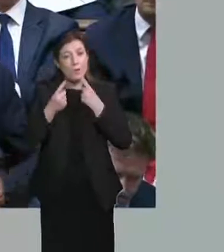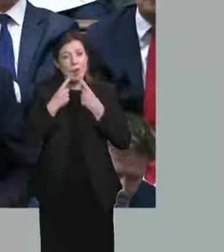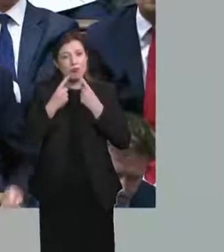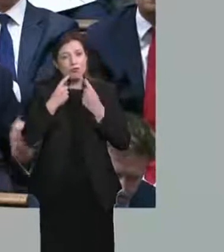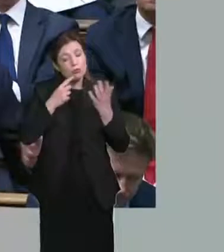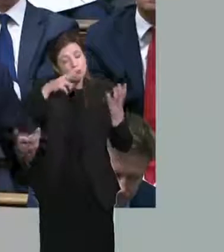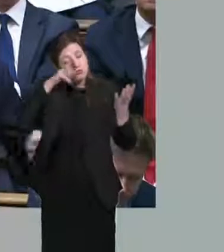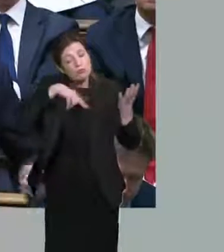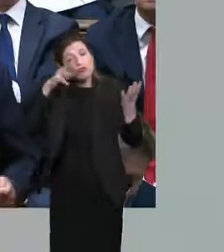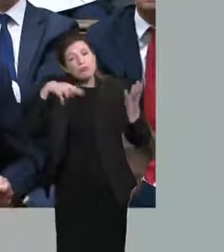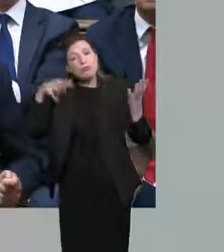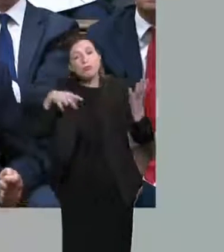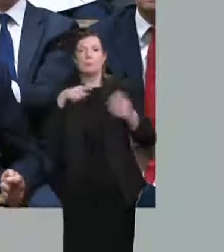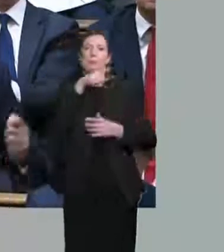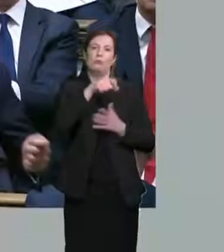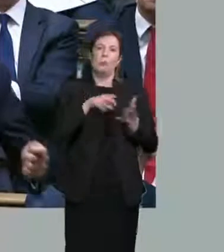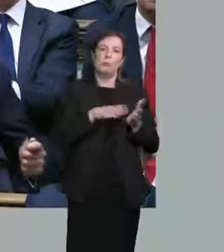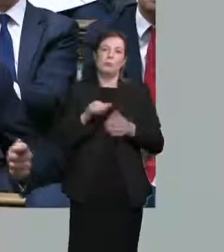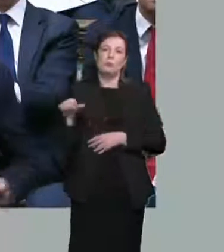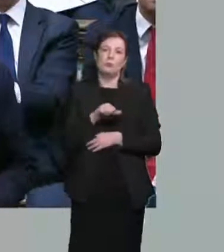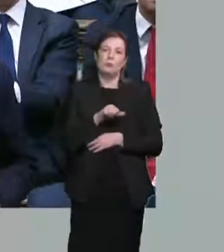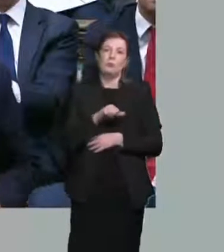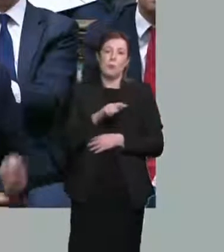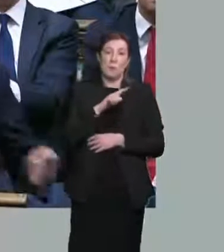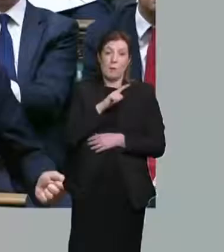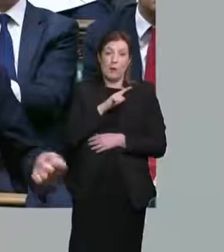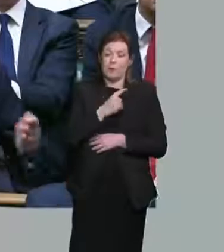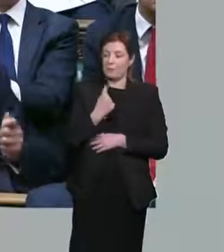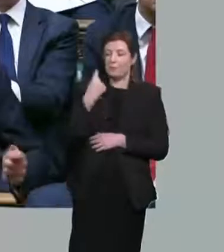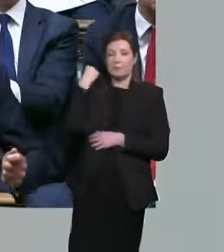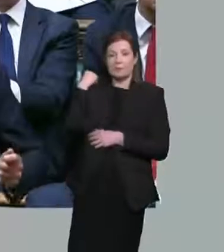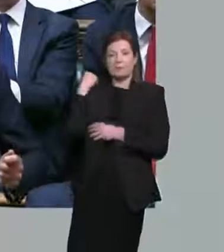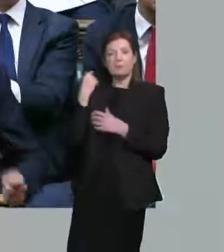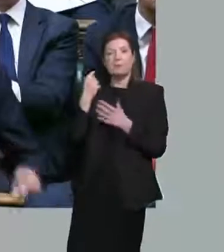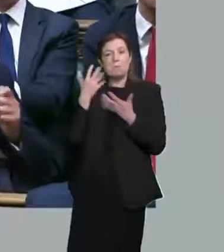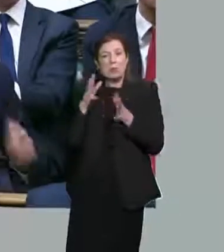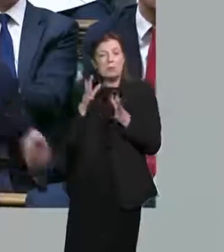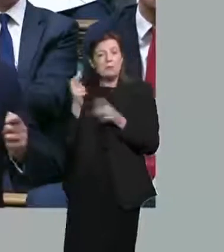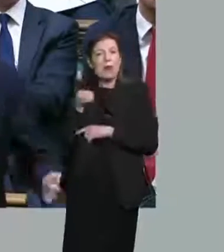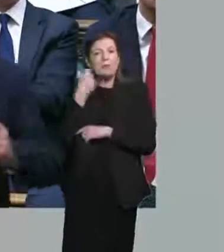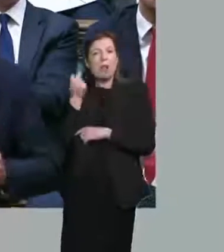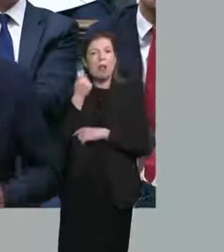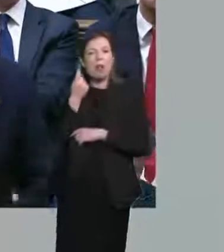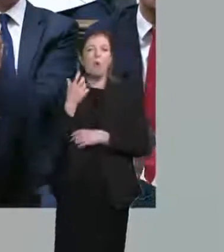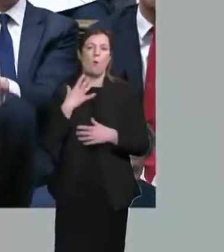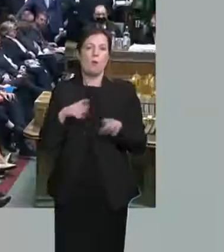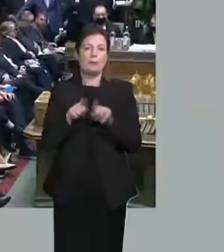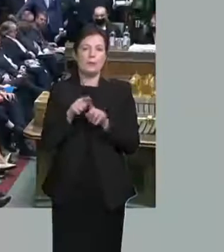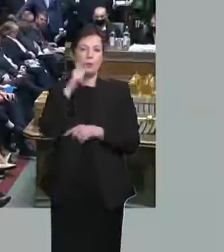on board those positive lessons so we can ensure that the Homes for Ukraine scheme has the maximum